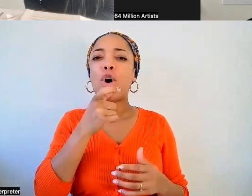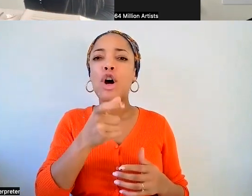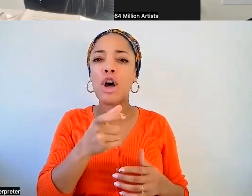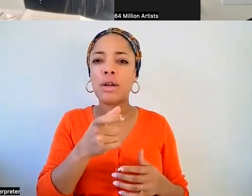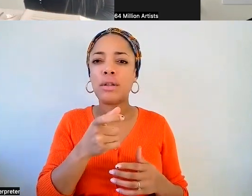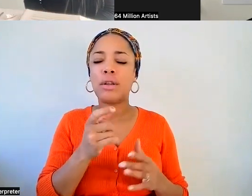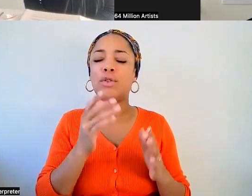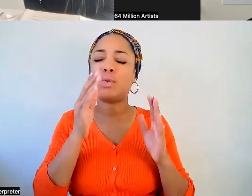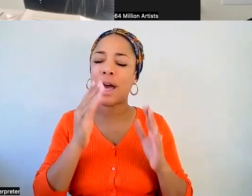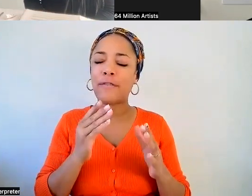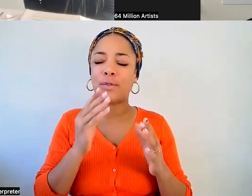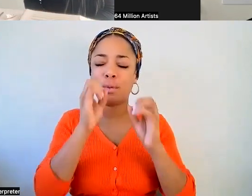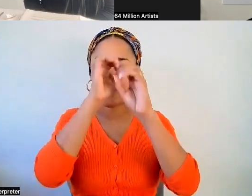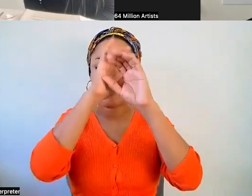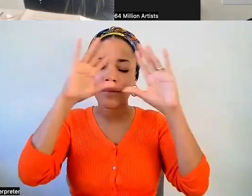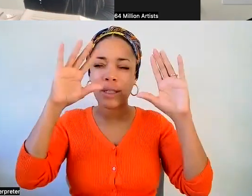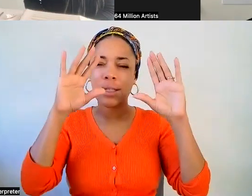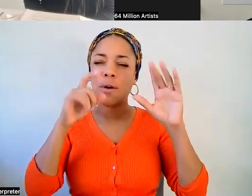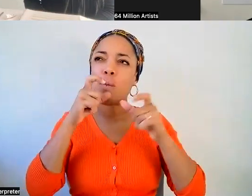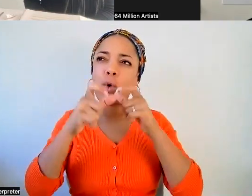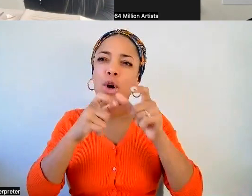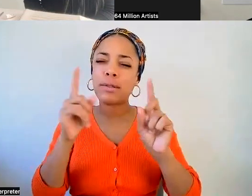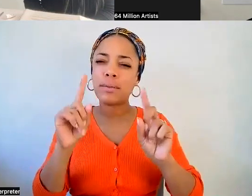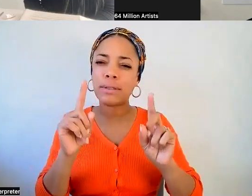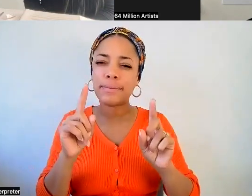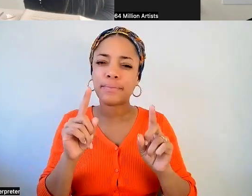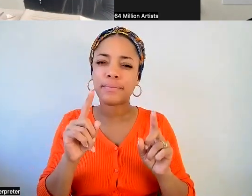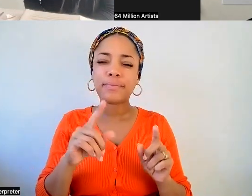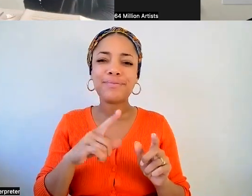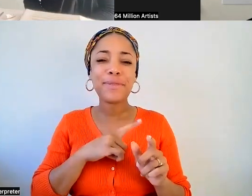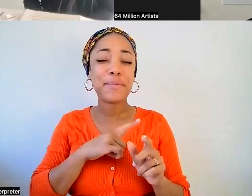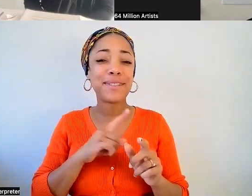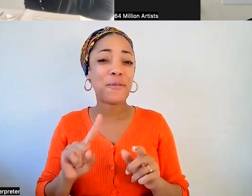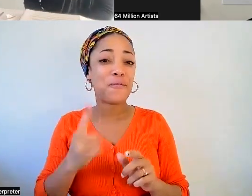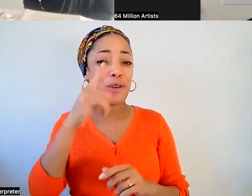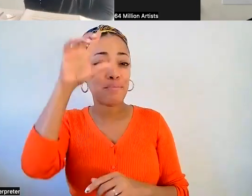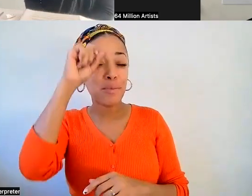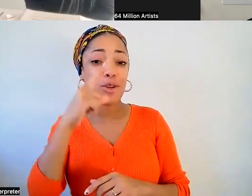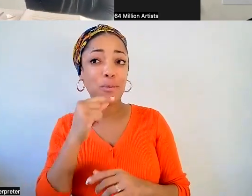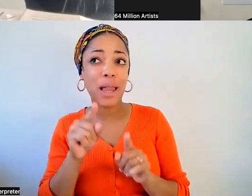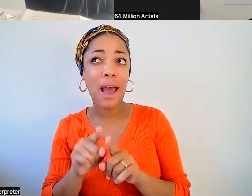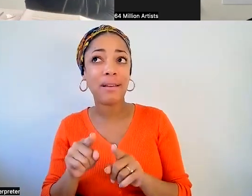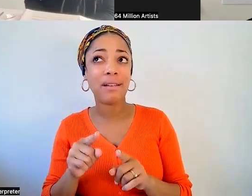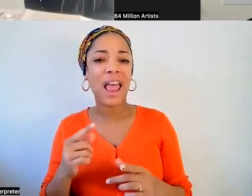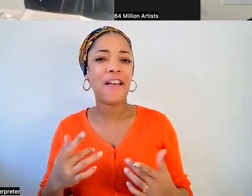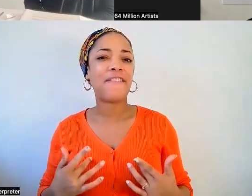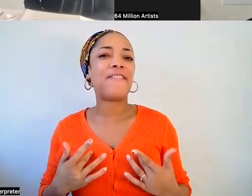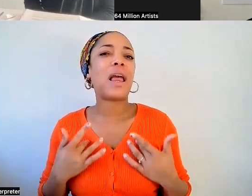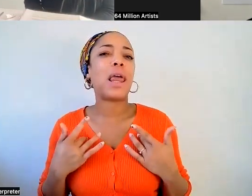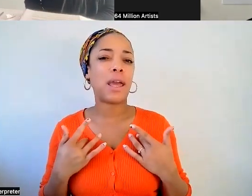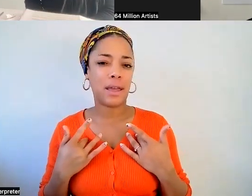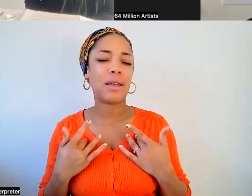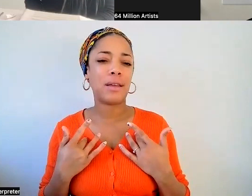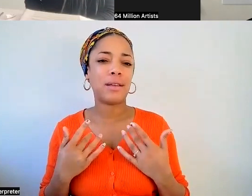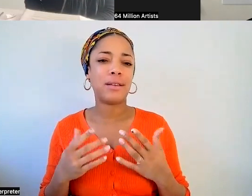into words, because some of our first memories, they can just be almost like a feeling, yeah? If you want to jot anything down, you